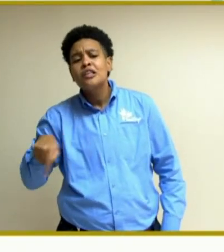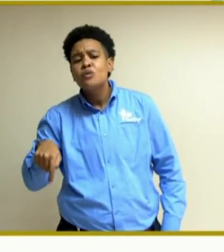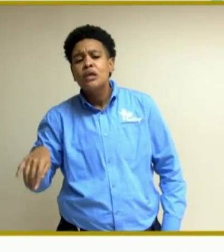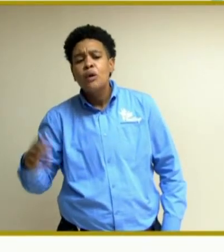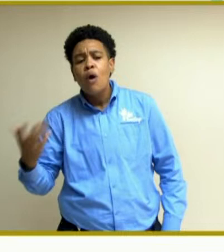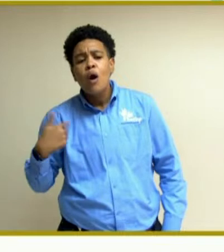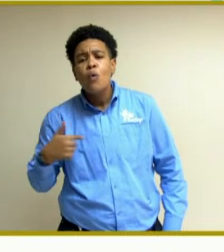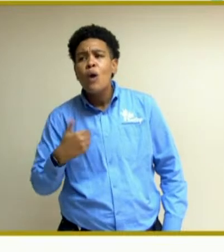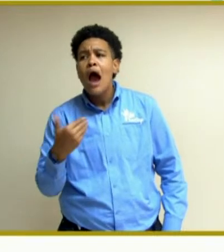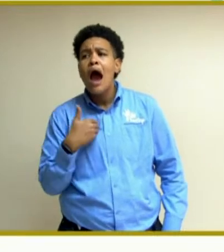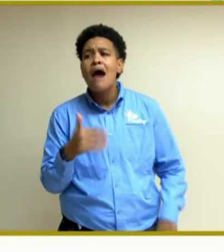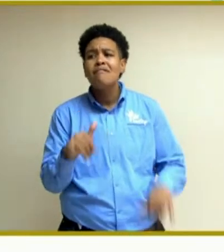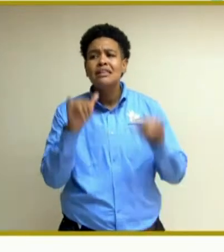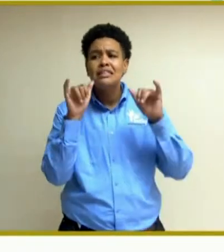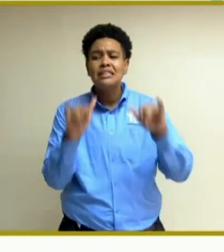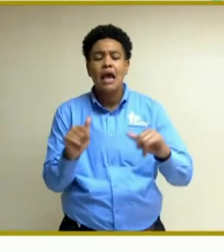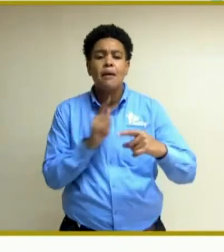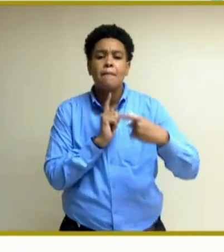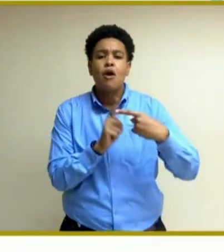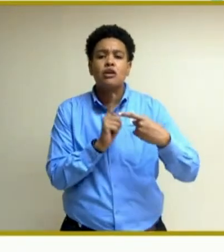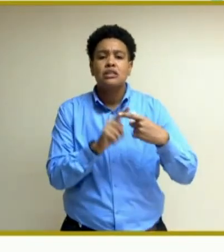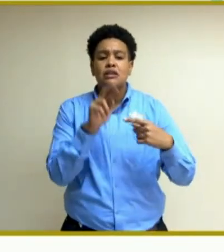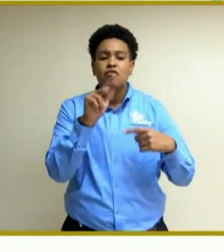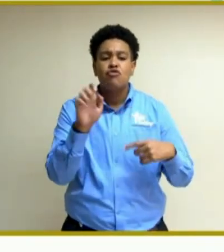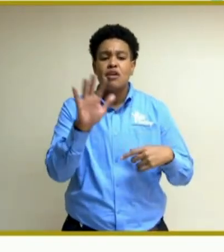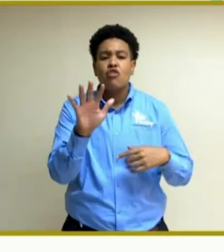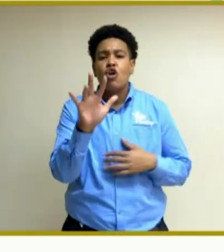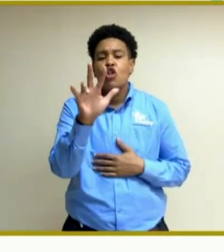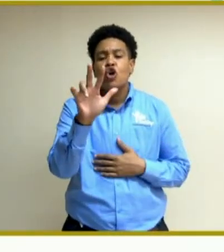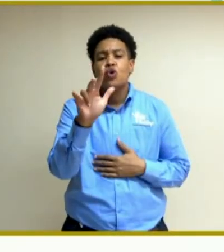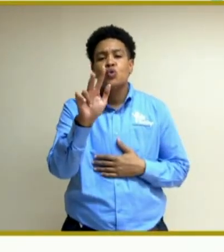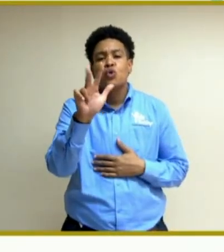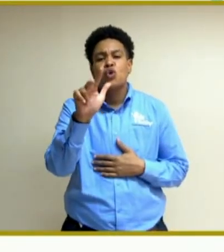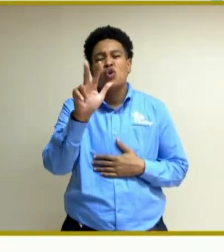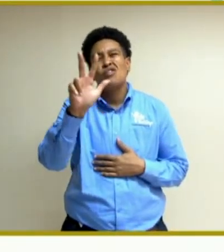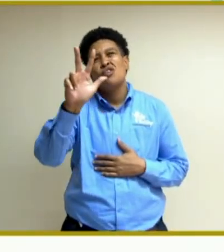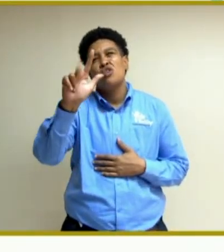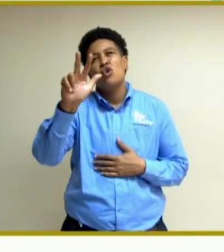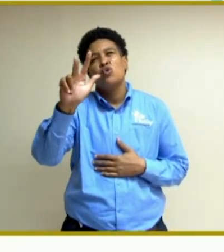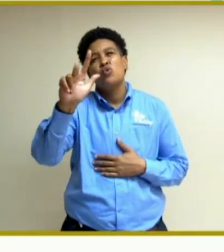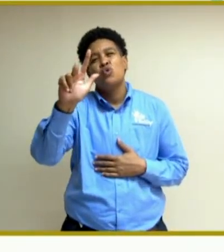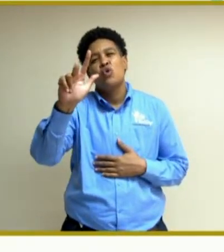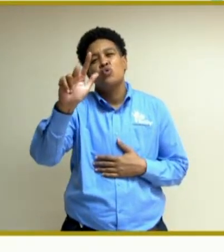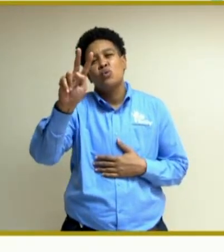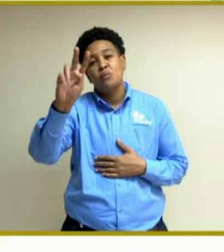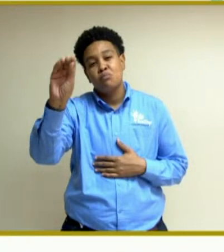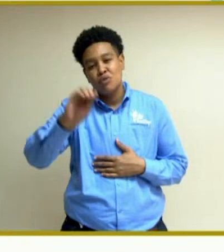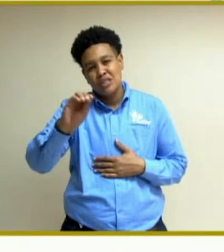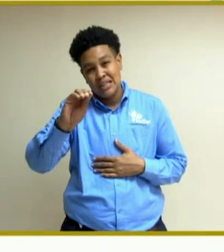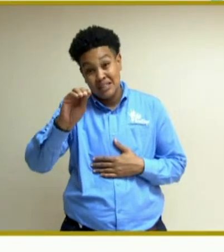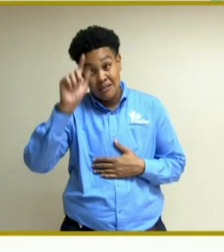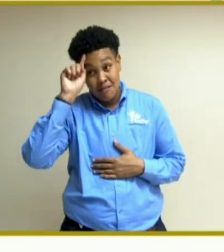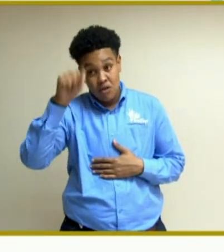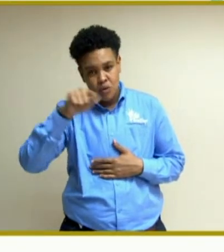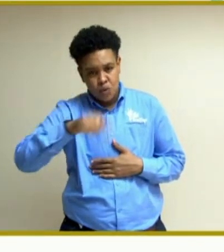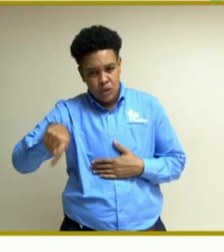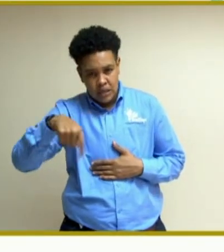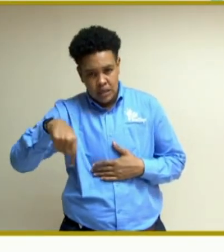have similar positivity of around 32% for the weeks.